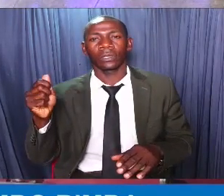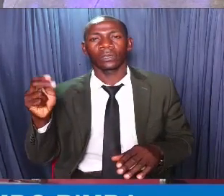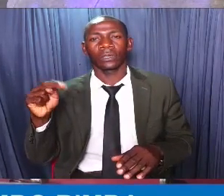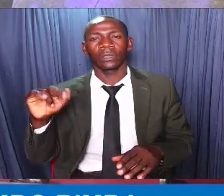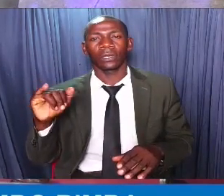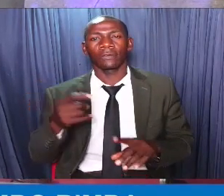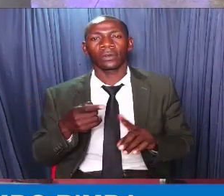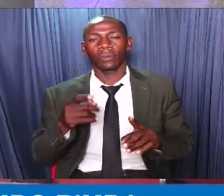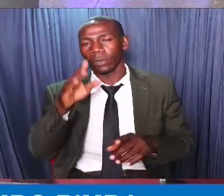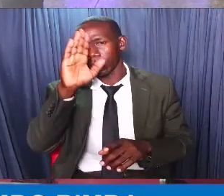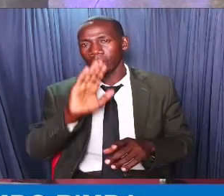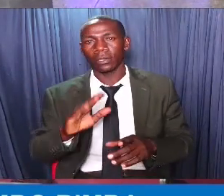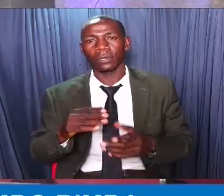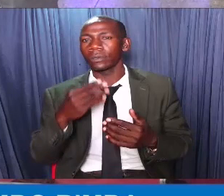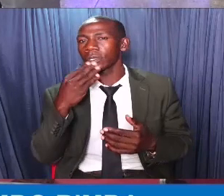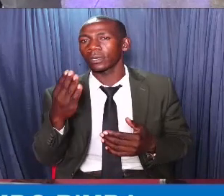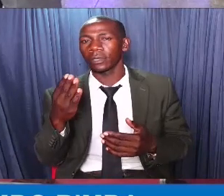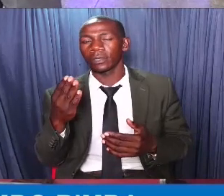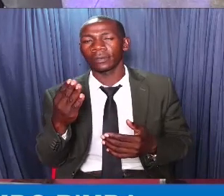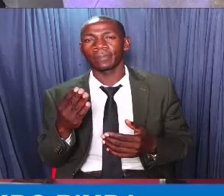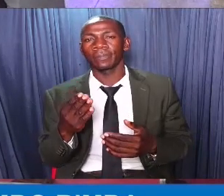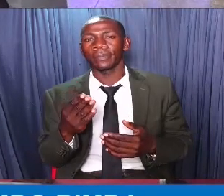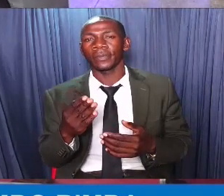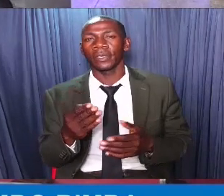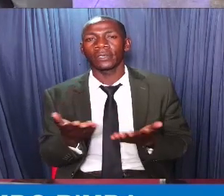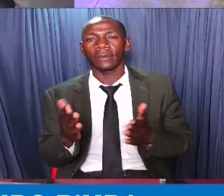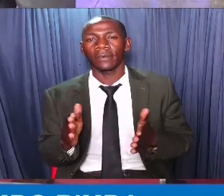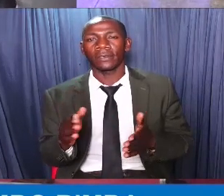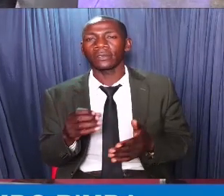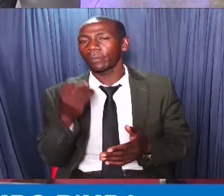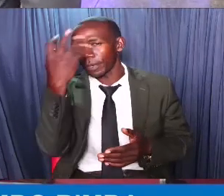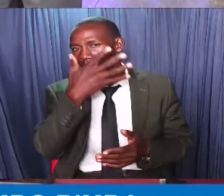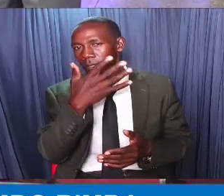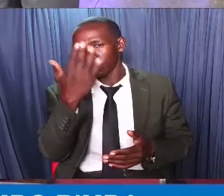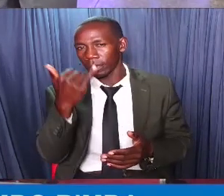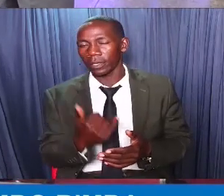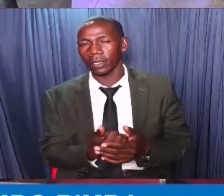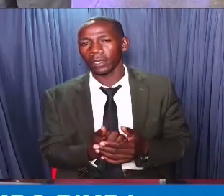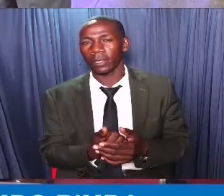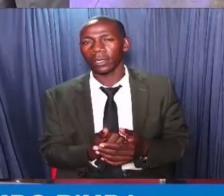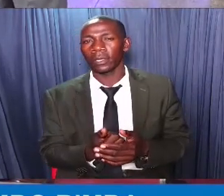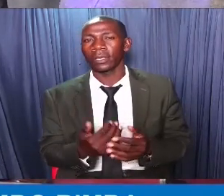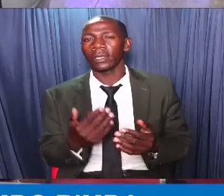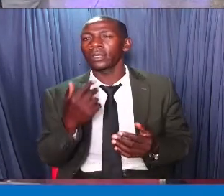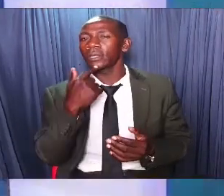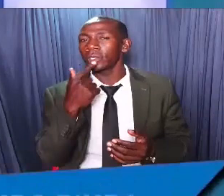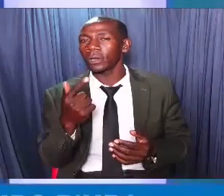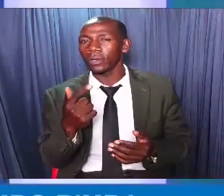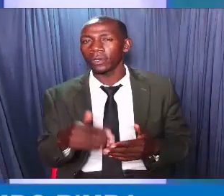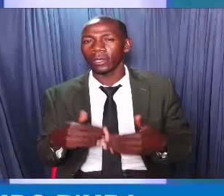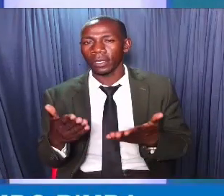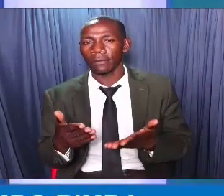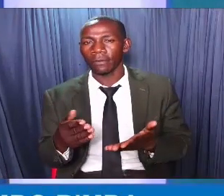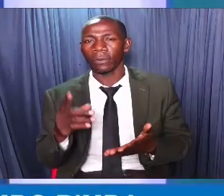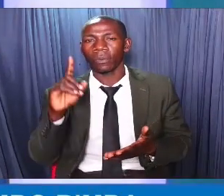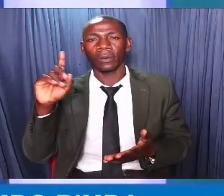prophecy from the Lord God. Basi wale watumishi walimaka sana. So the servants were shocked, dear. Je, angekwambia umpe milioni moja